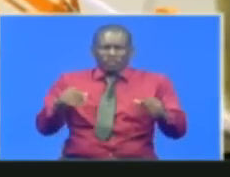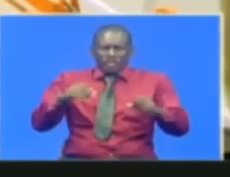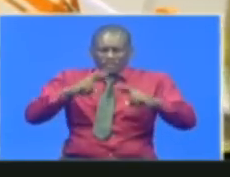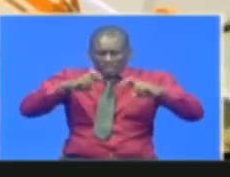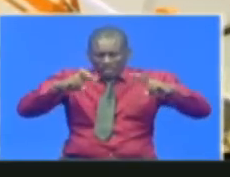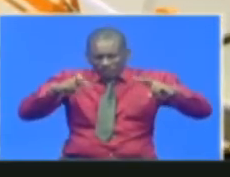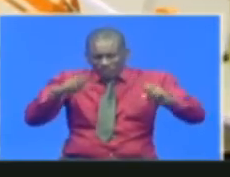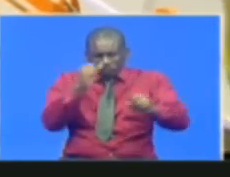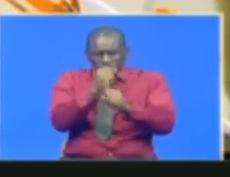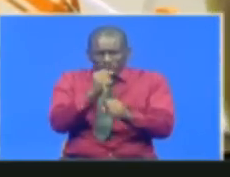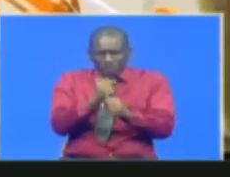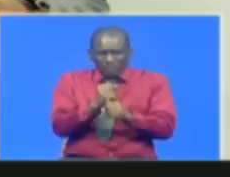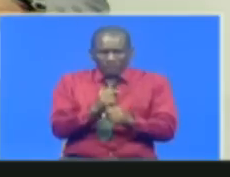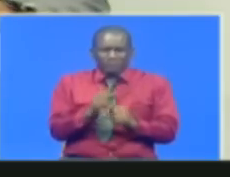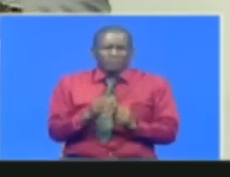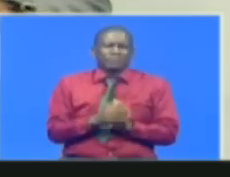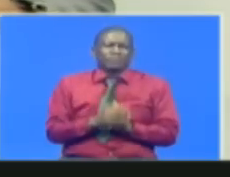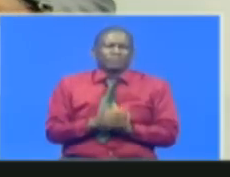be undertaken.